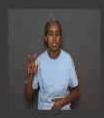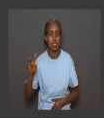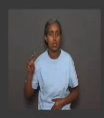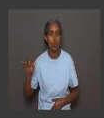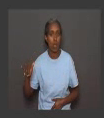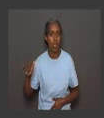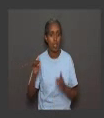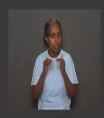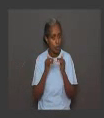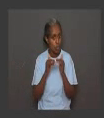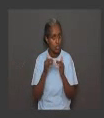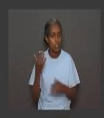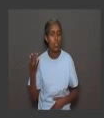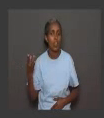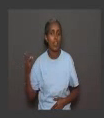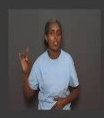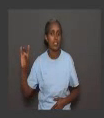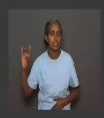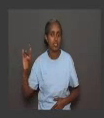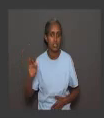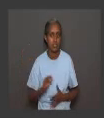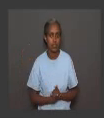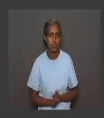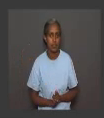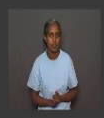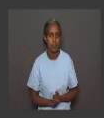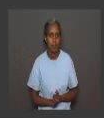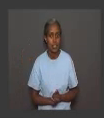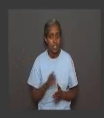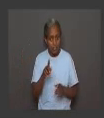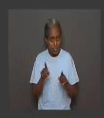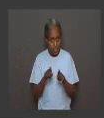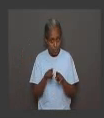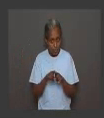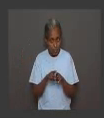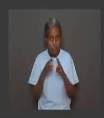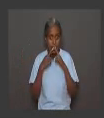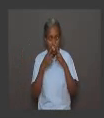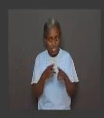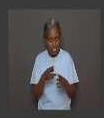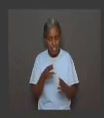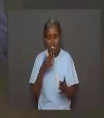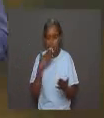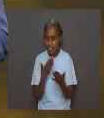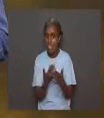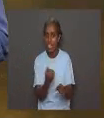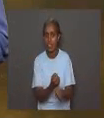3y equals 18. If that matches your answer, great